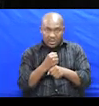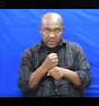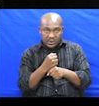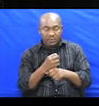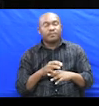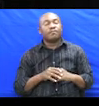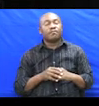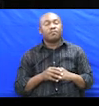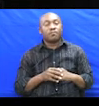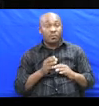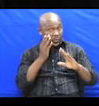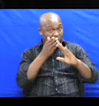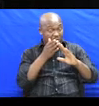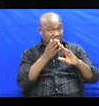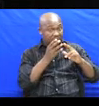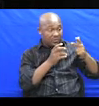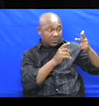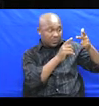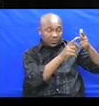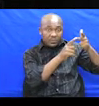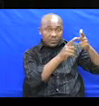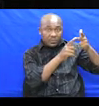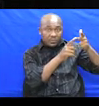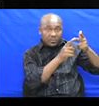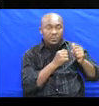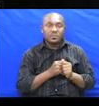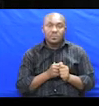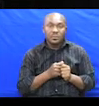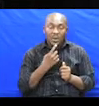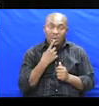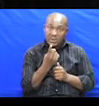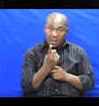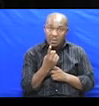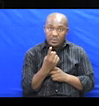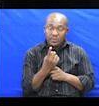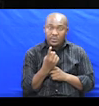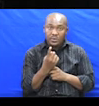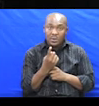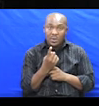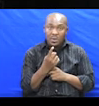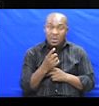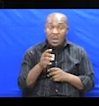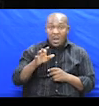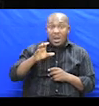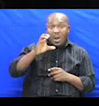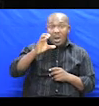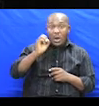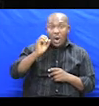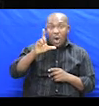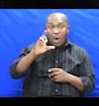African cheap laborers. Apart from that, also can see that another objective of colonial